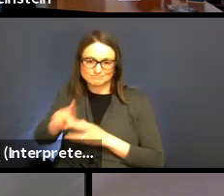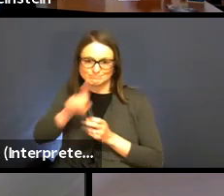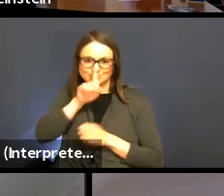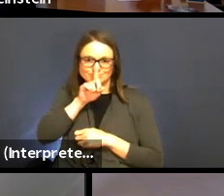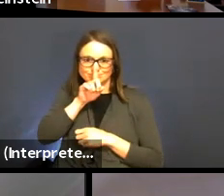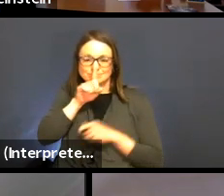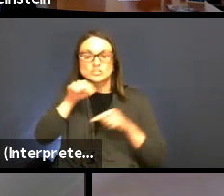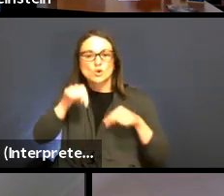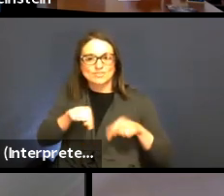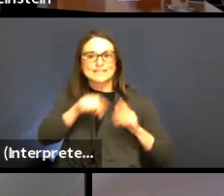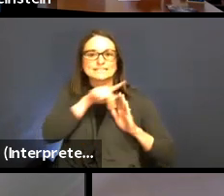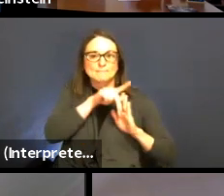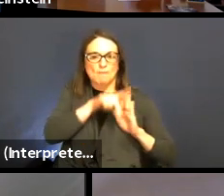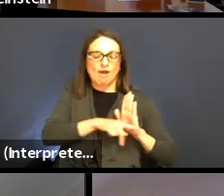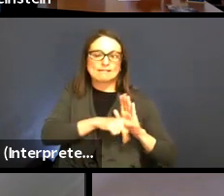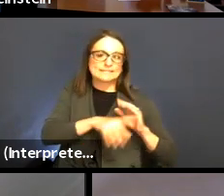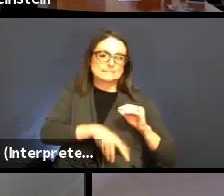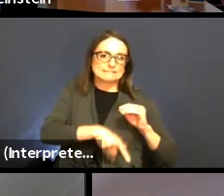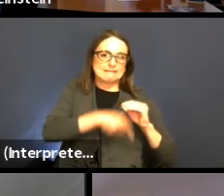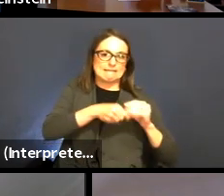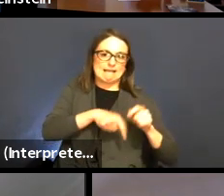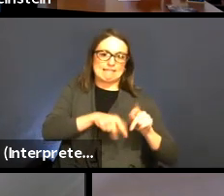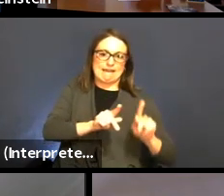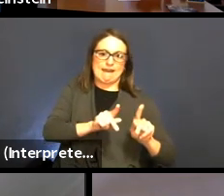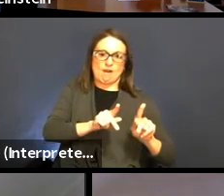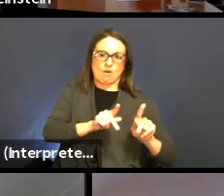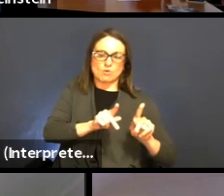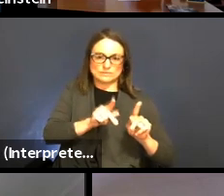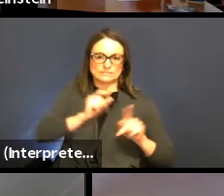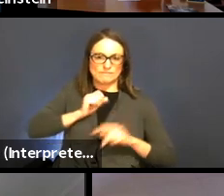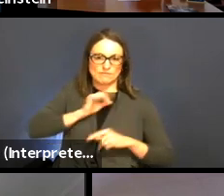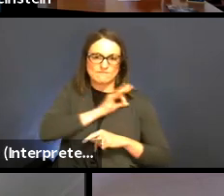does allow for a faculty member to, in essence,